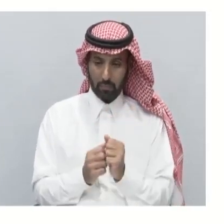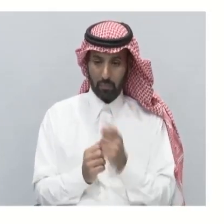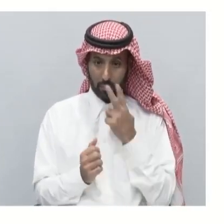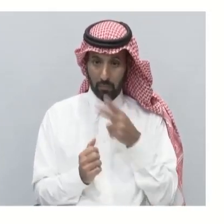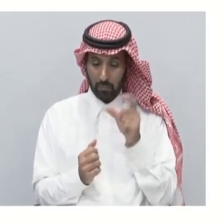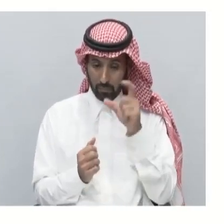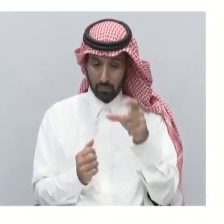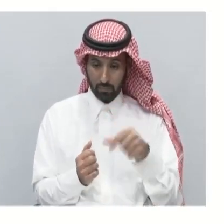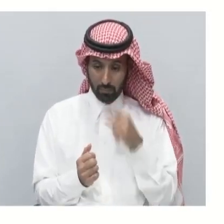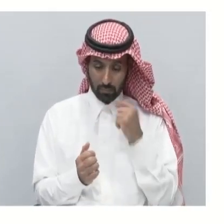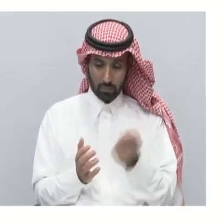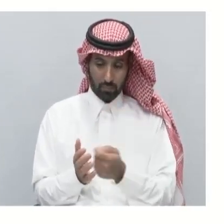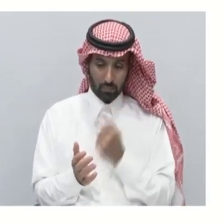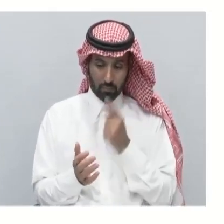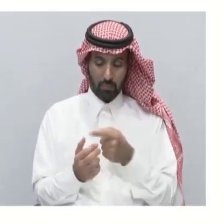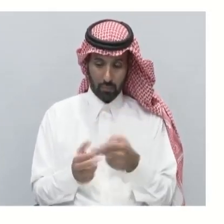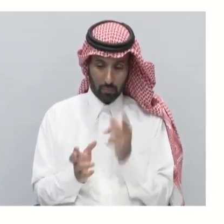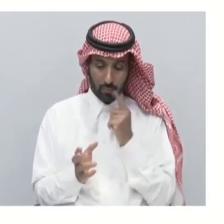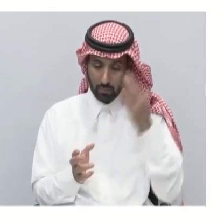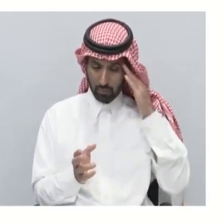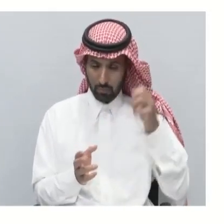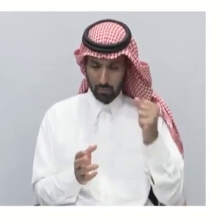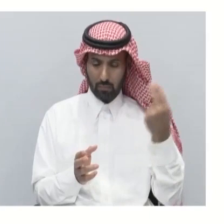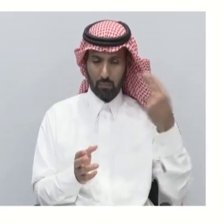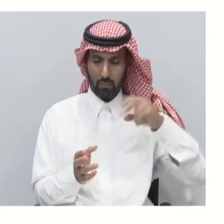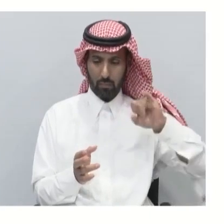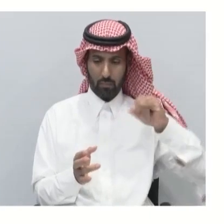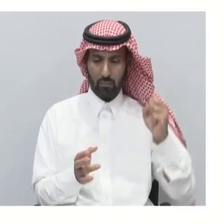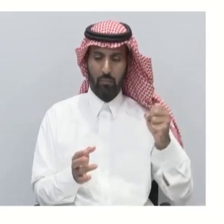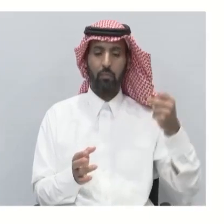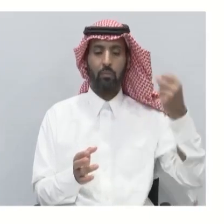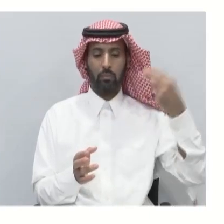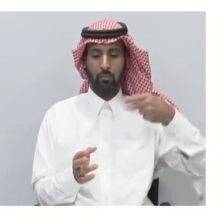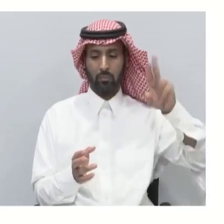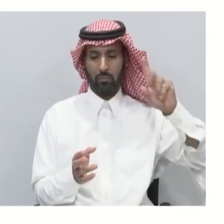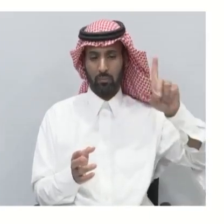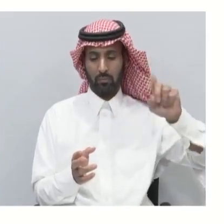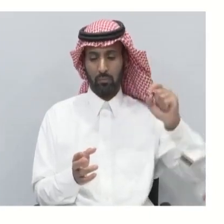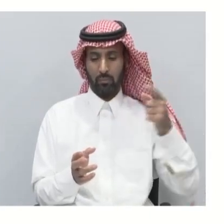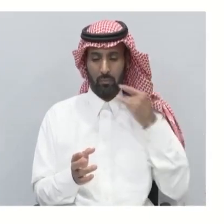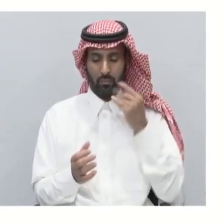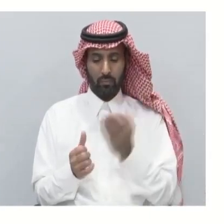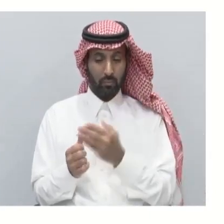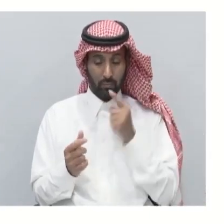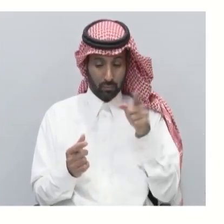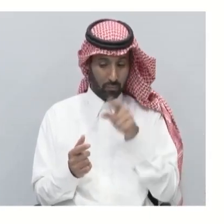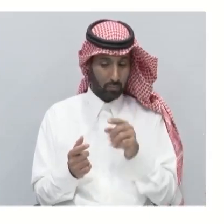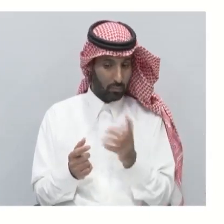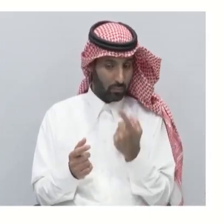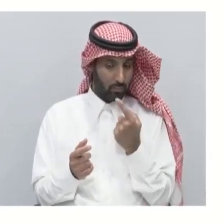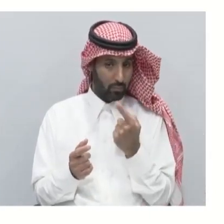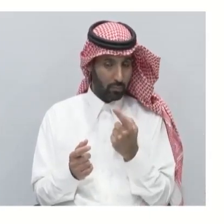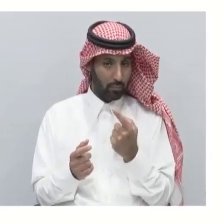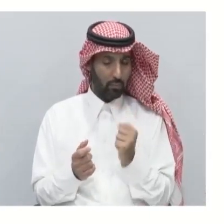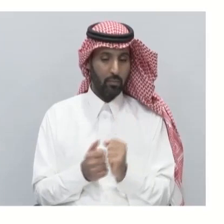how I have written this one. Started with hi Huda, then ended up with a comma. Here I am having a question mark because it is a